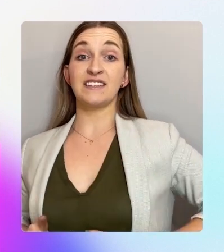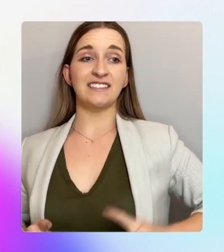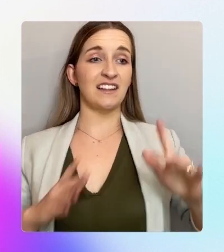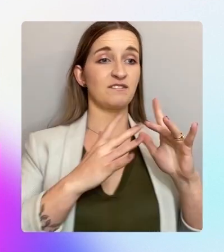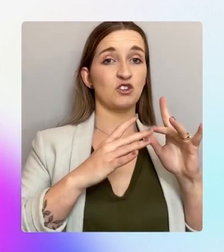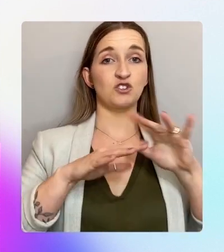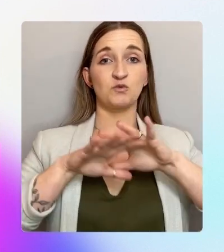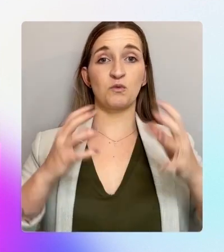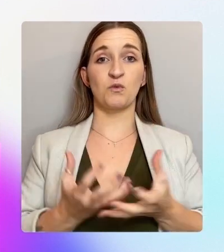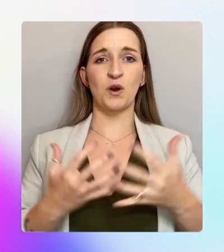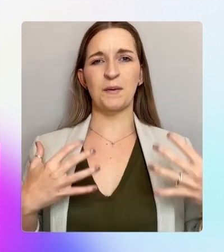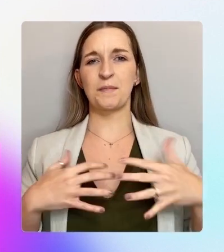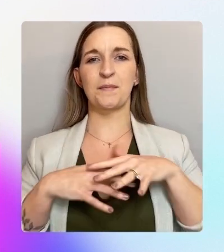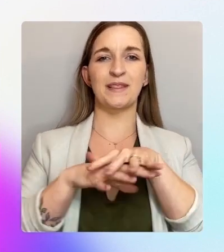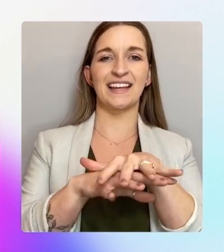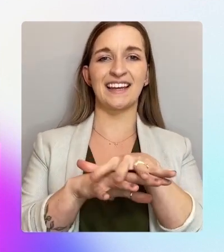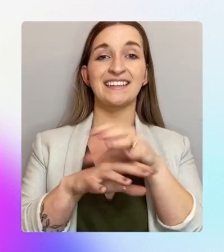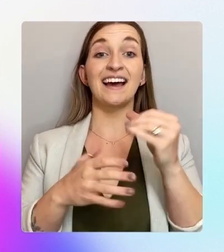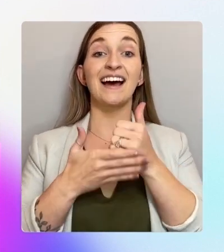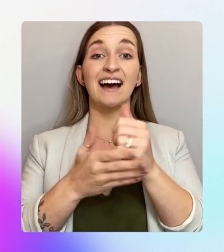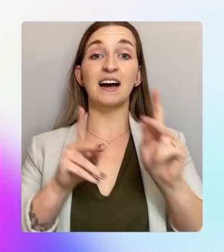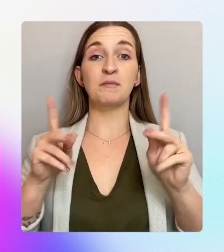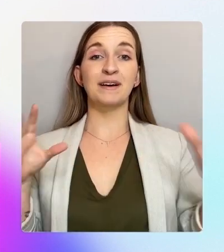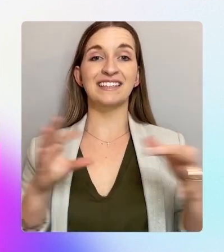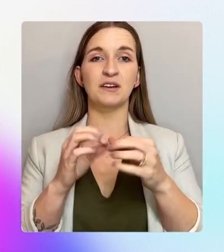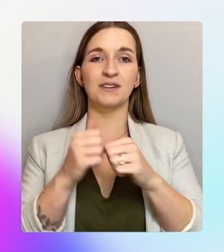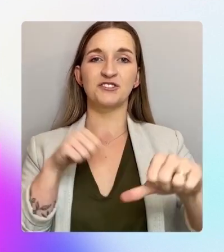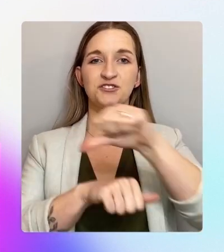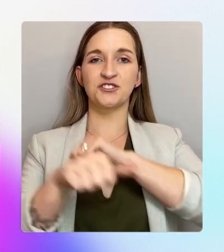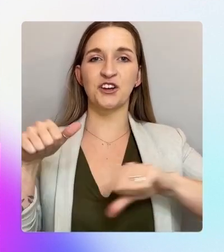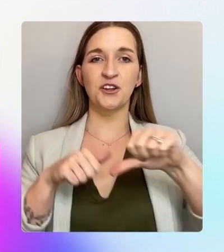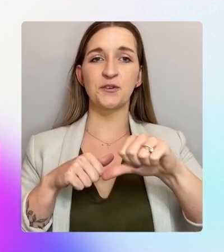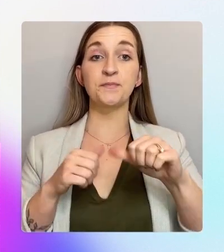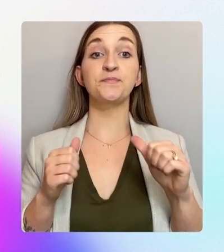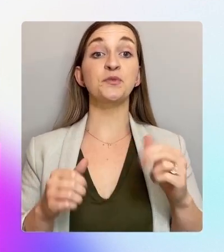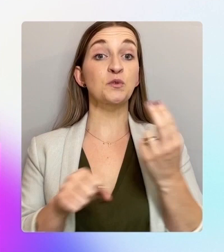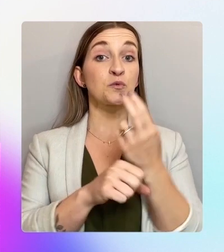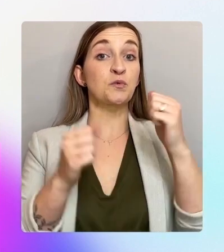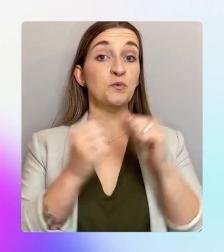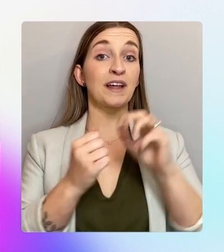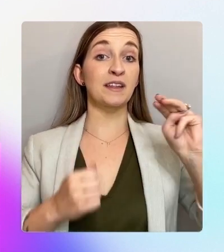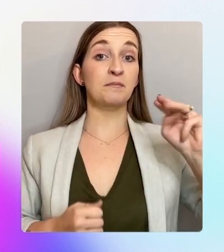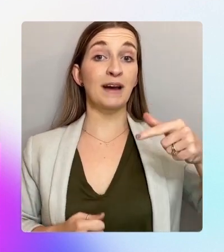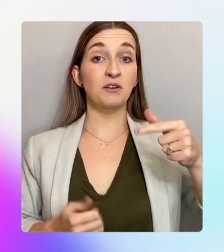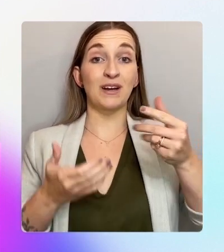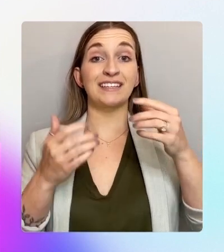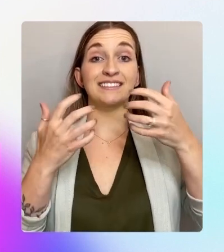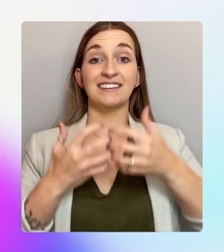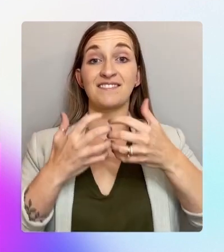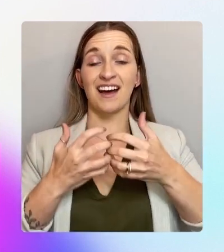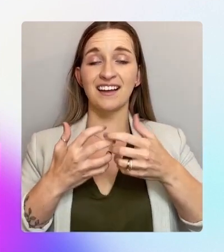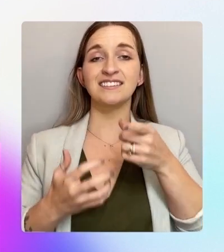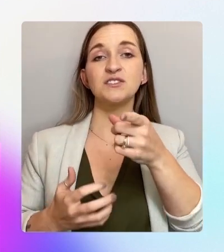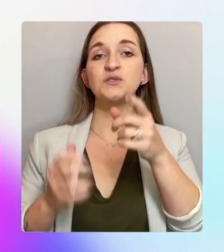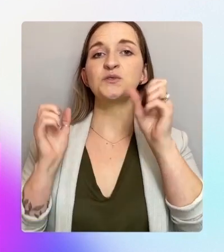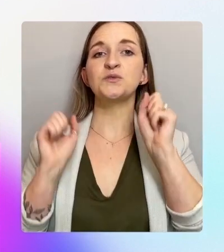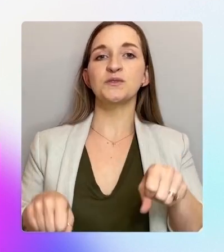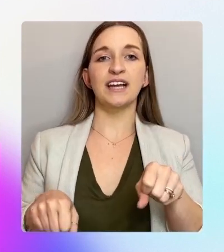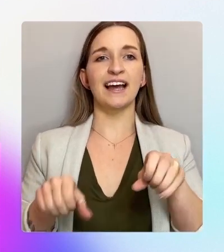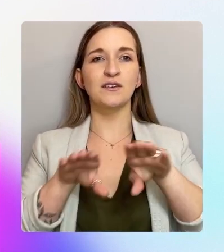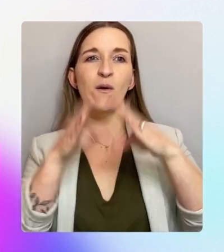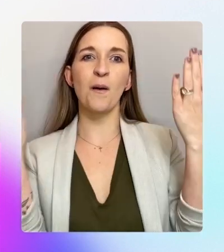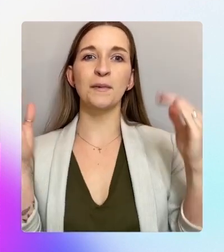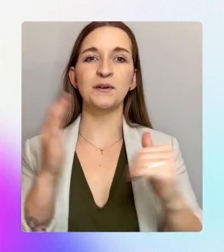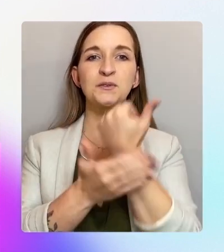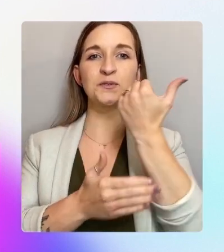other. When paired with MetaQuest devices, Presence platform empowers developers to innovate and unlock new use cases with